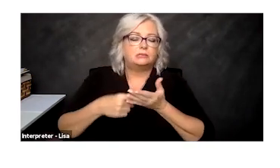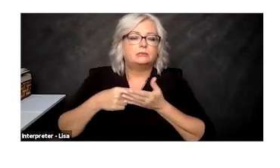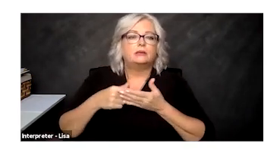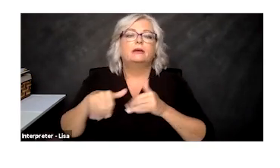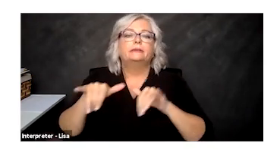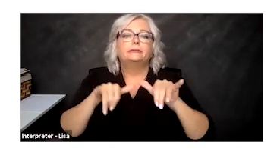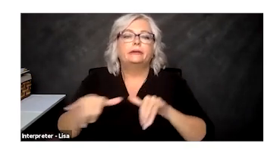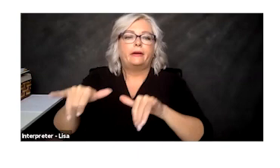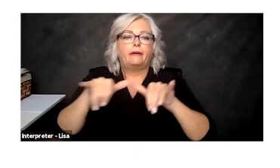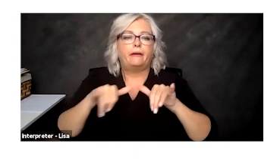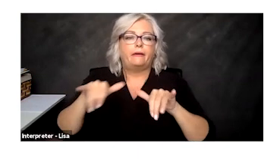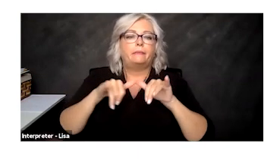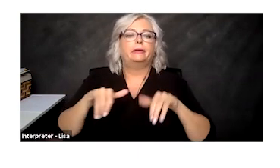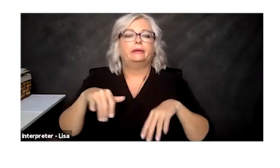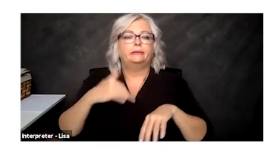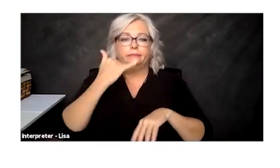causes of missteps